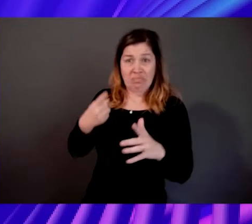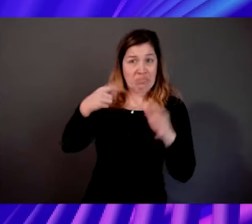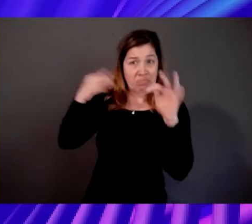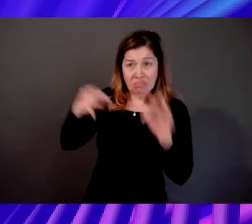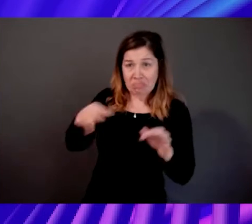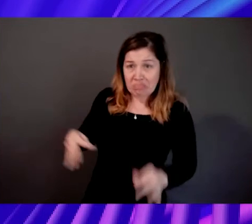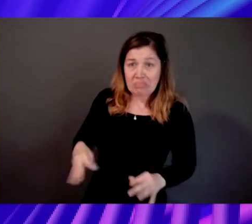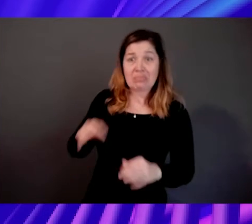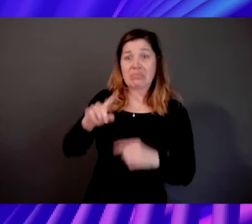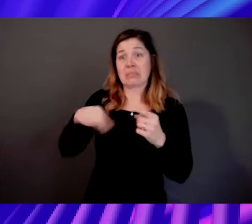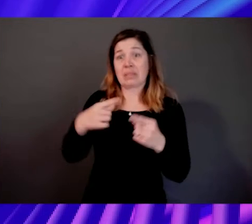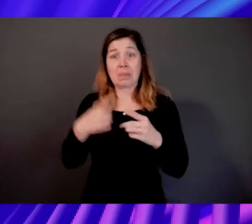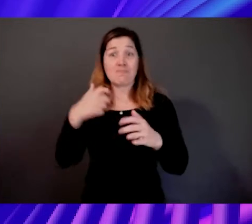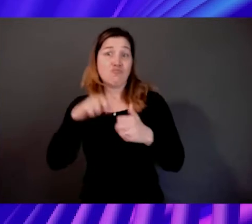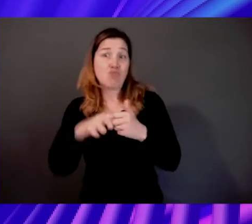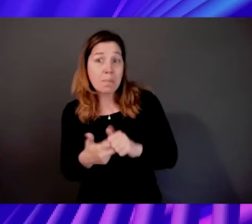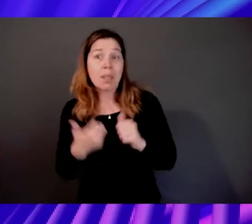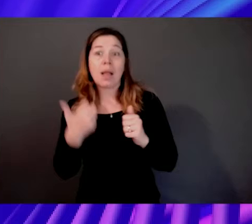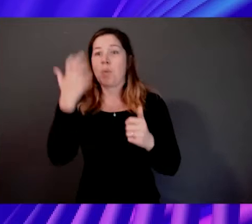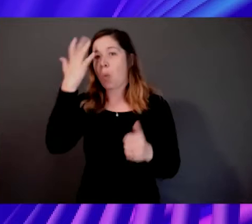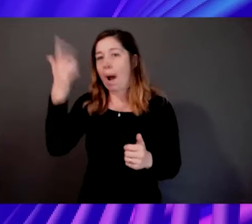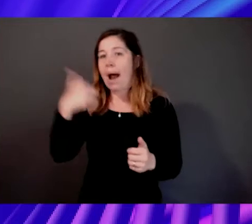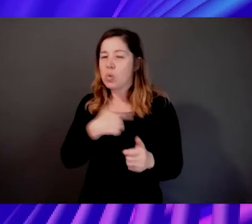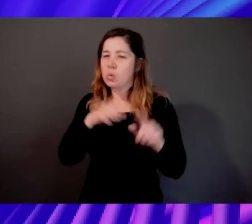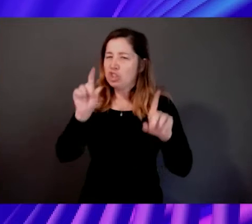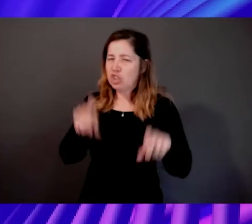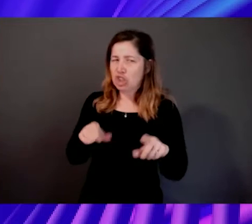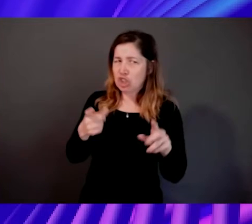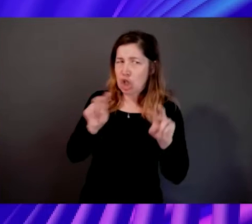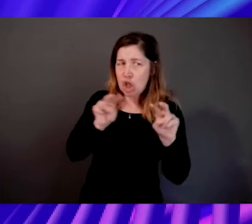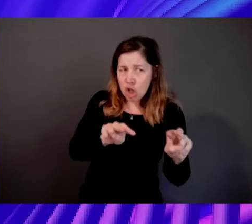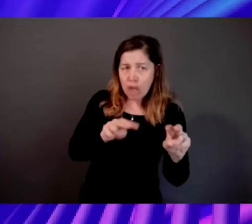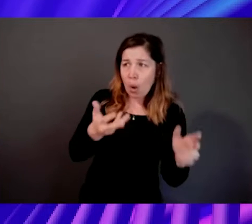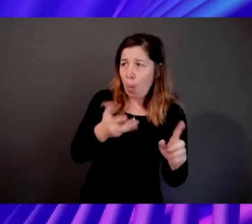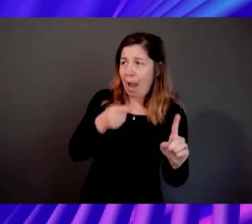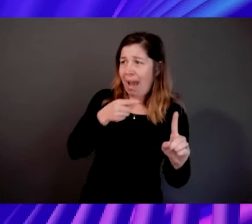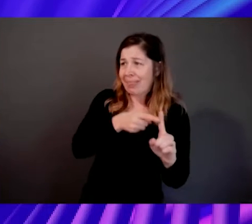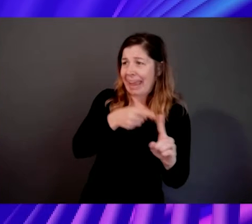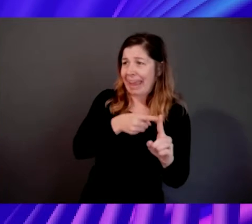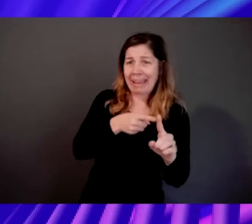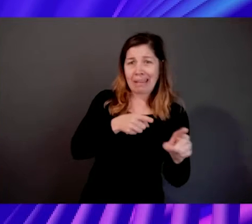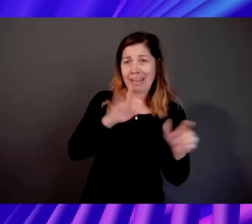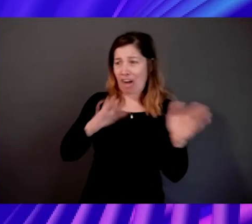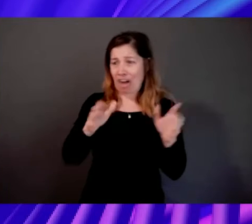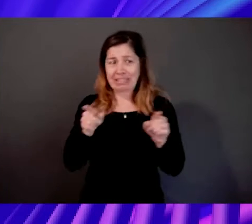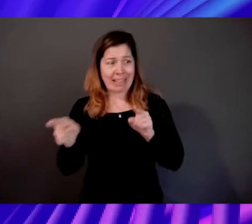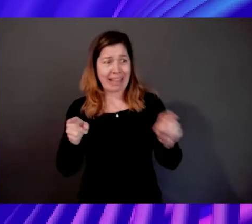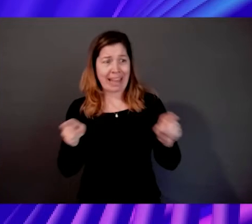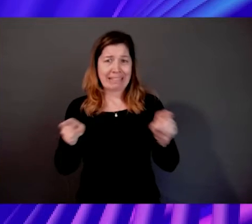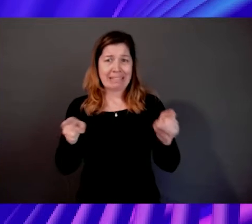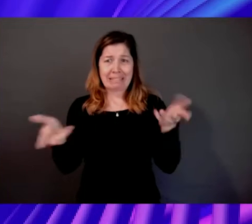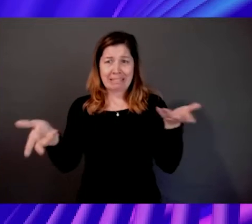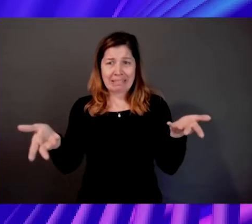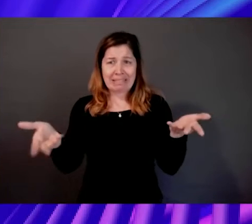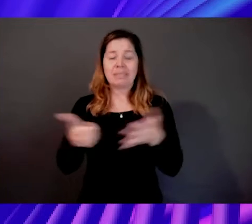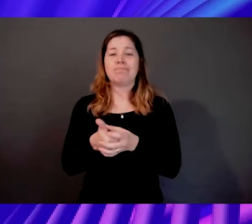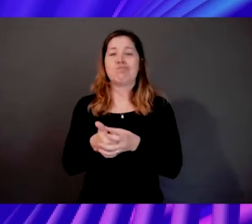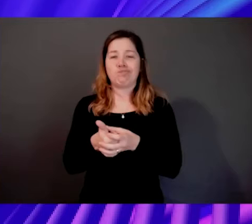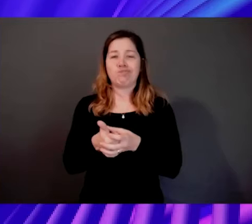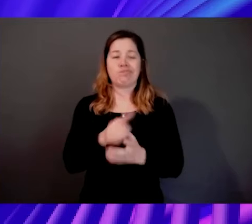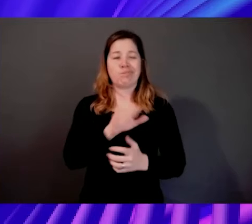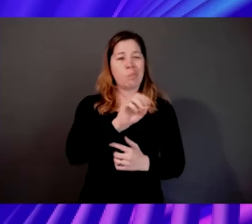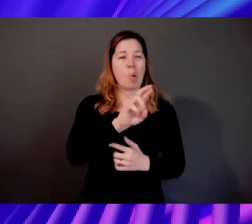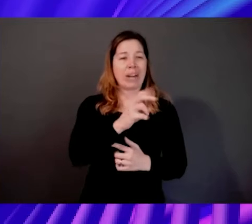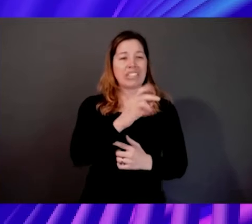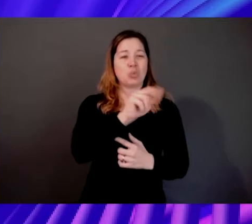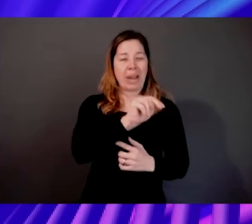the problem, why we should even be looking at orchestration versus choreography? So let's take a small application,